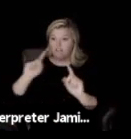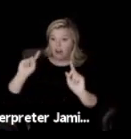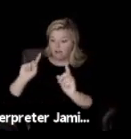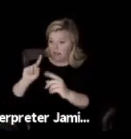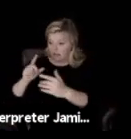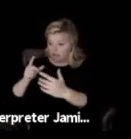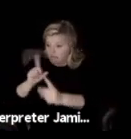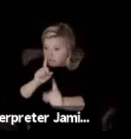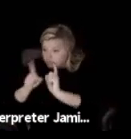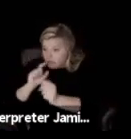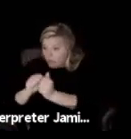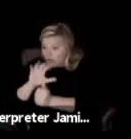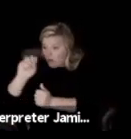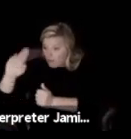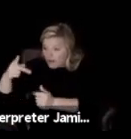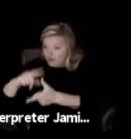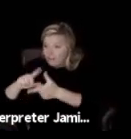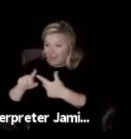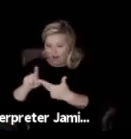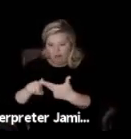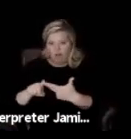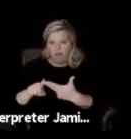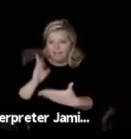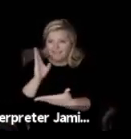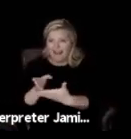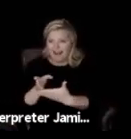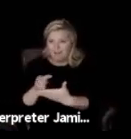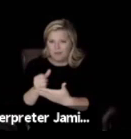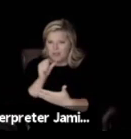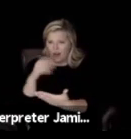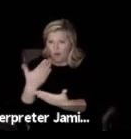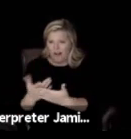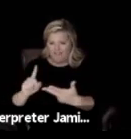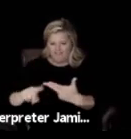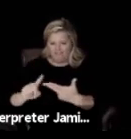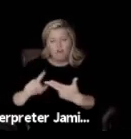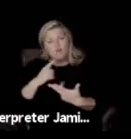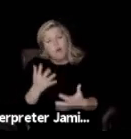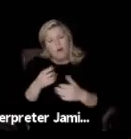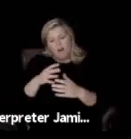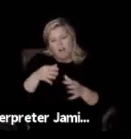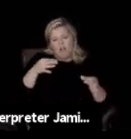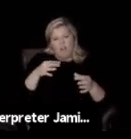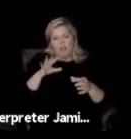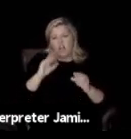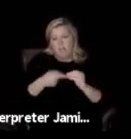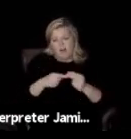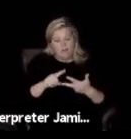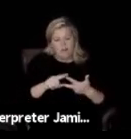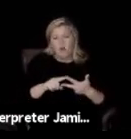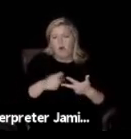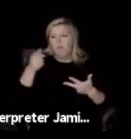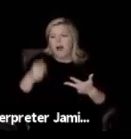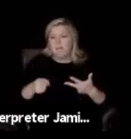but then it stops. So I want to talk about what could happen, what didn't happen, to help you out. So